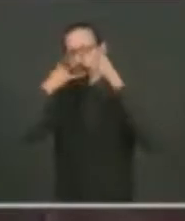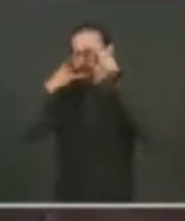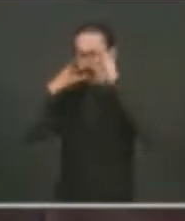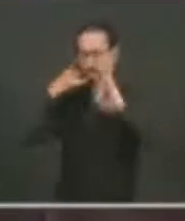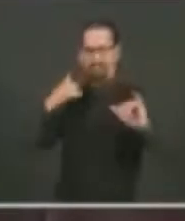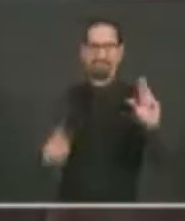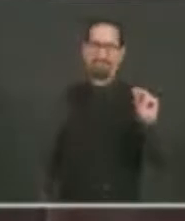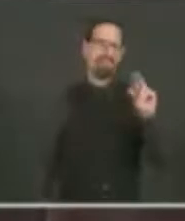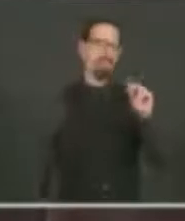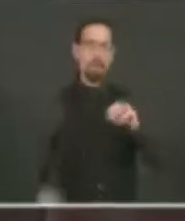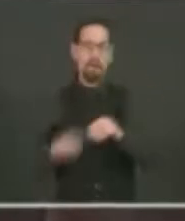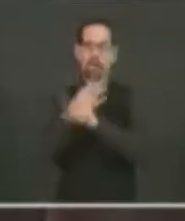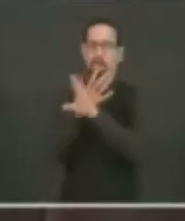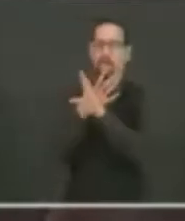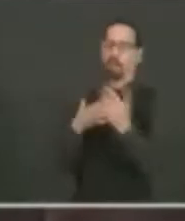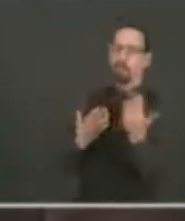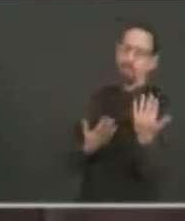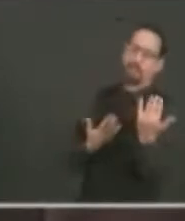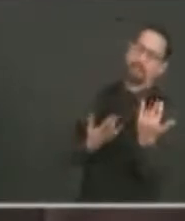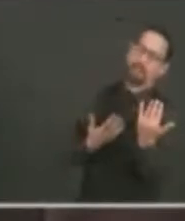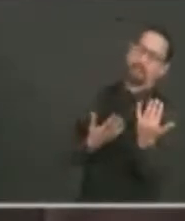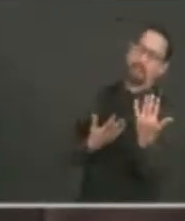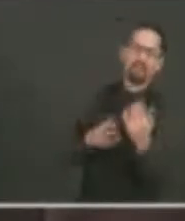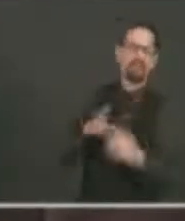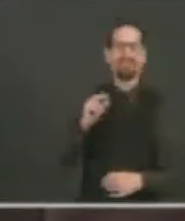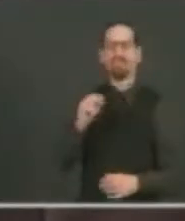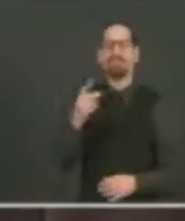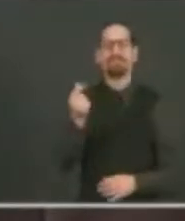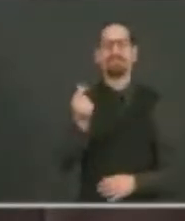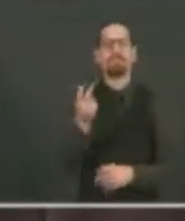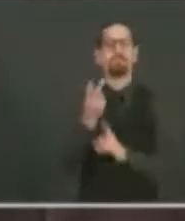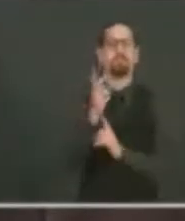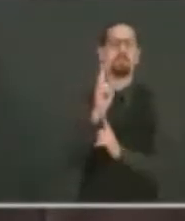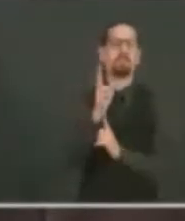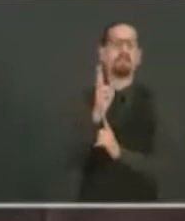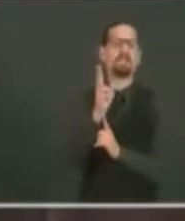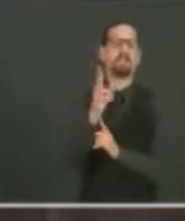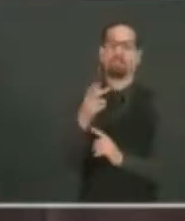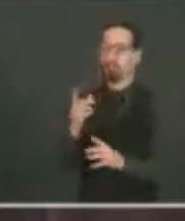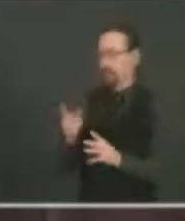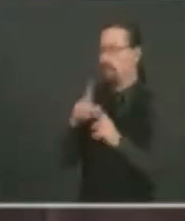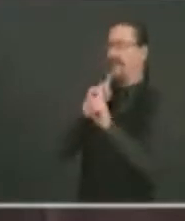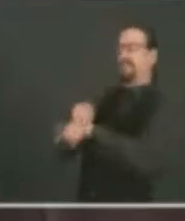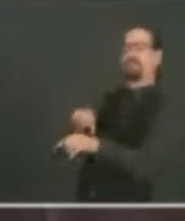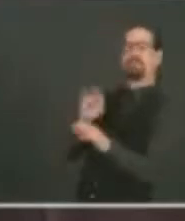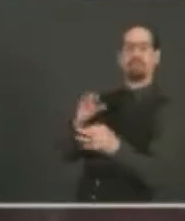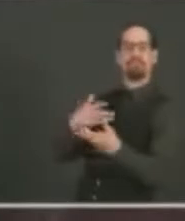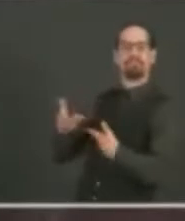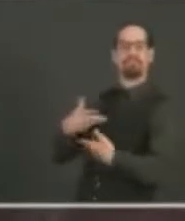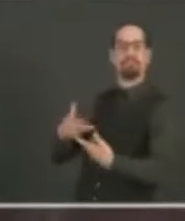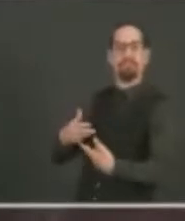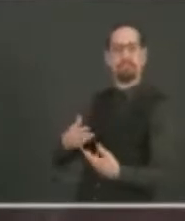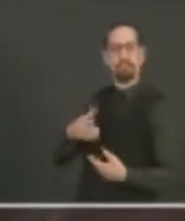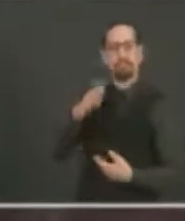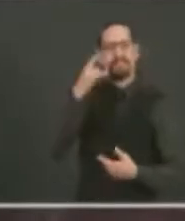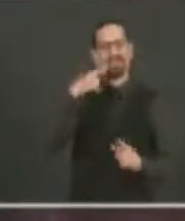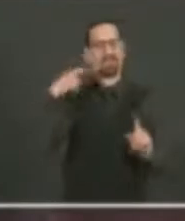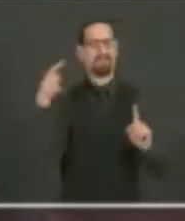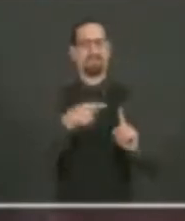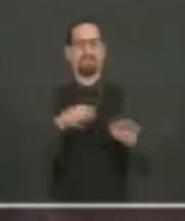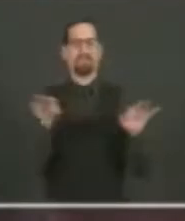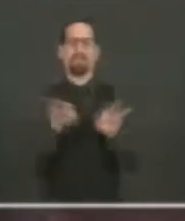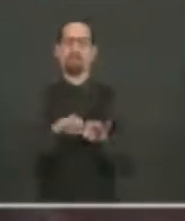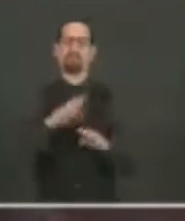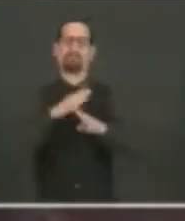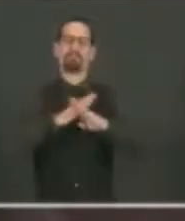way we need to so that we can stop further transmission. One thing I want to clarify is that when